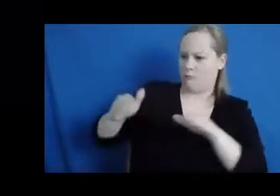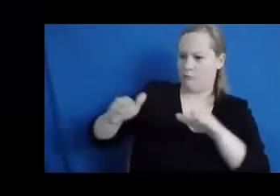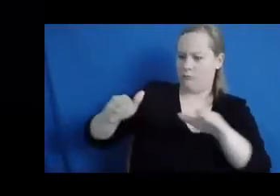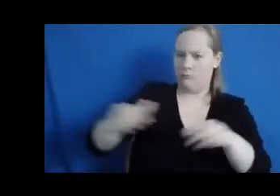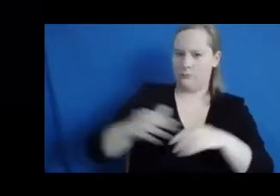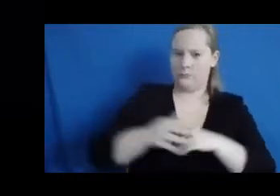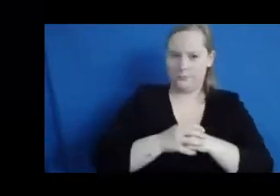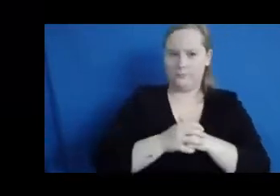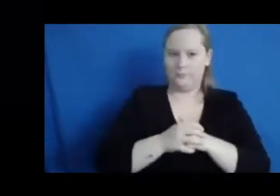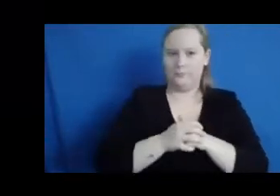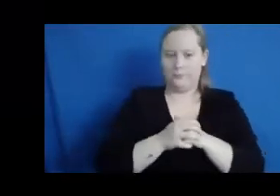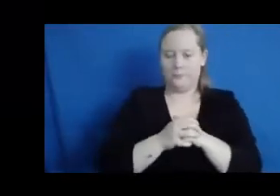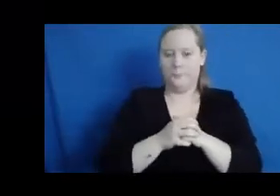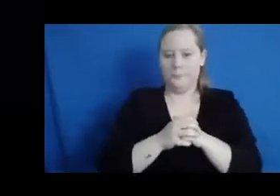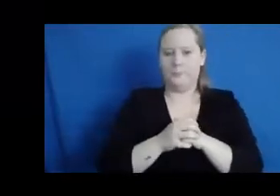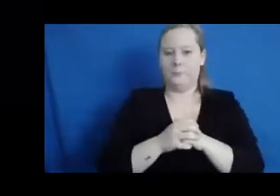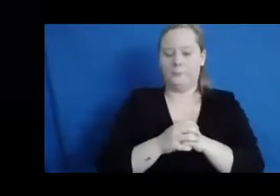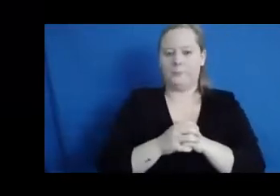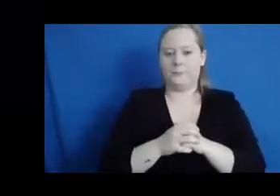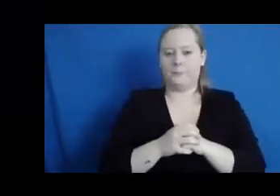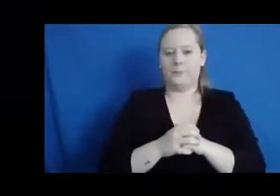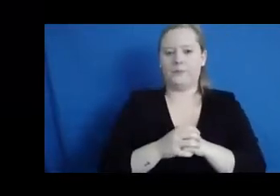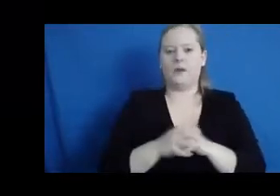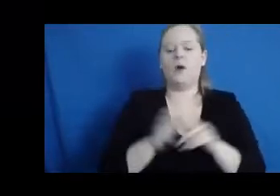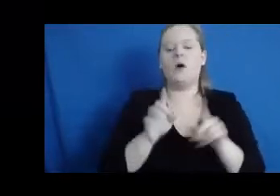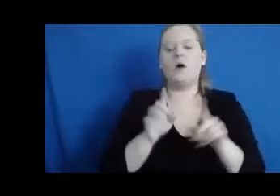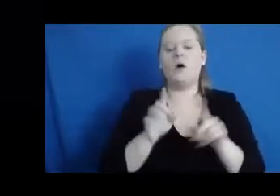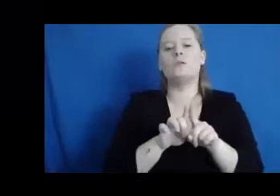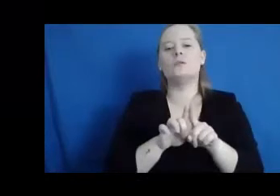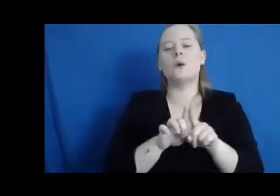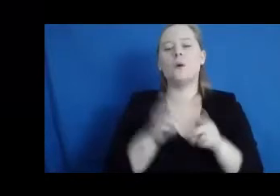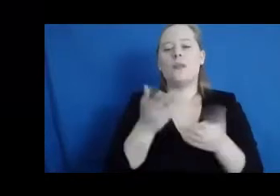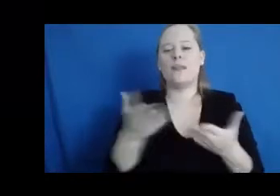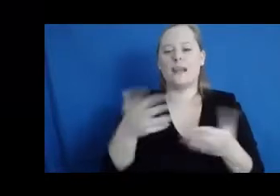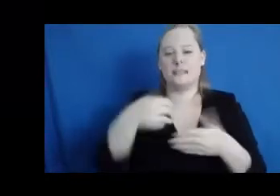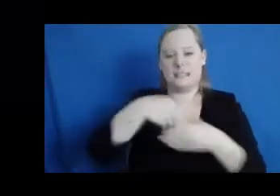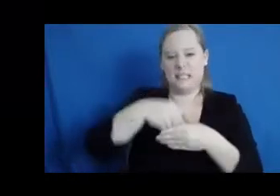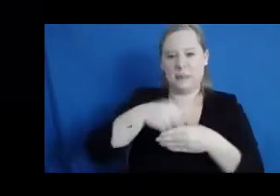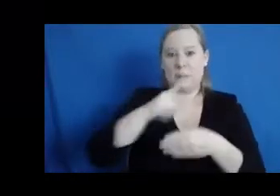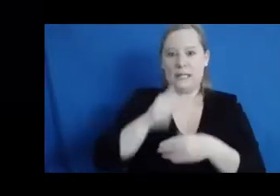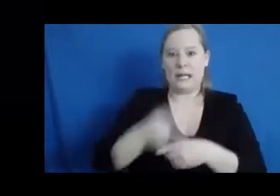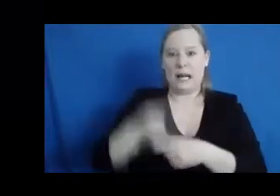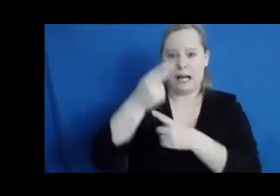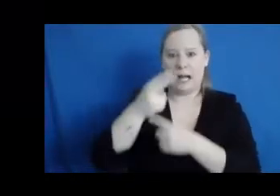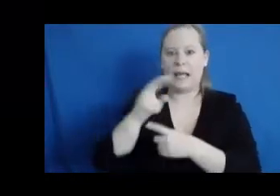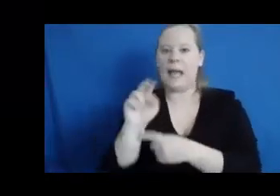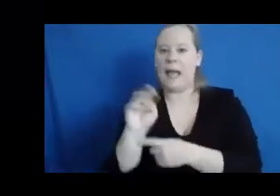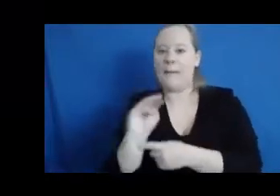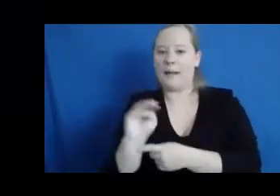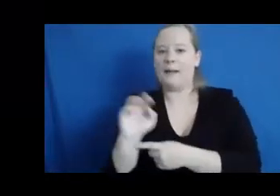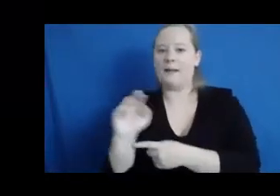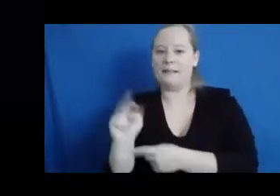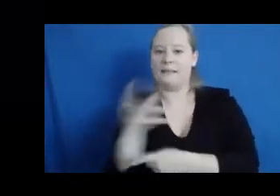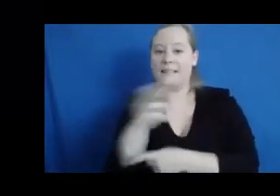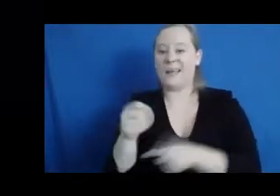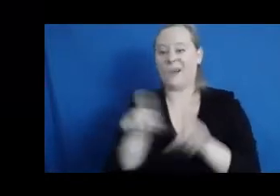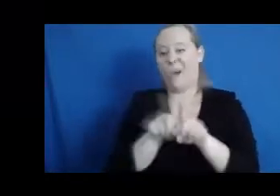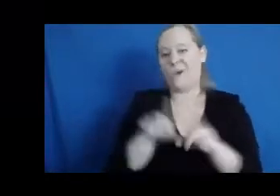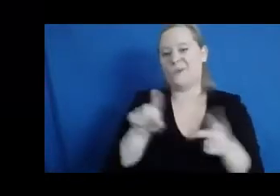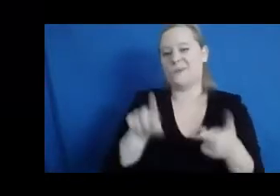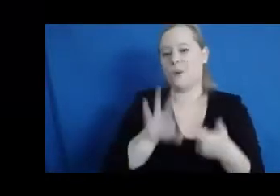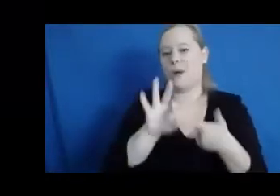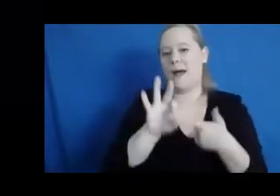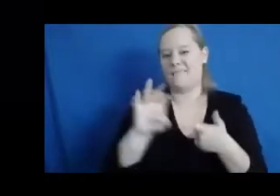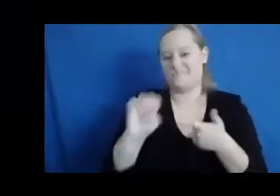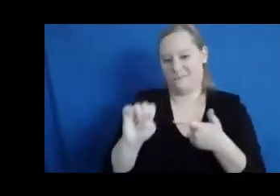And then finally, some of those constituents that are especially high are manganese and iron in the water. So trying to get a little bit